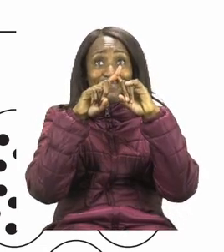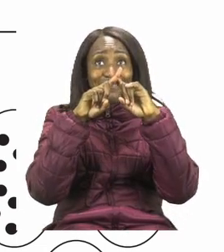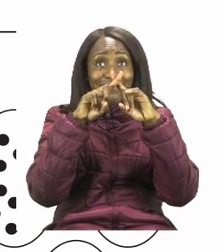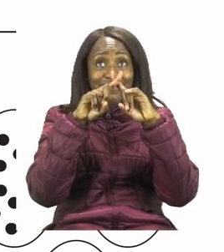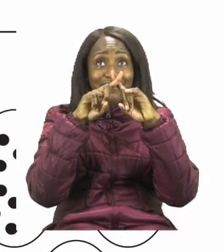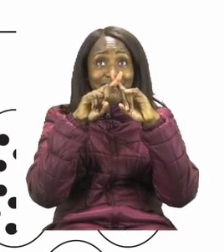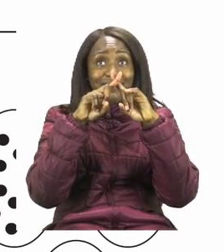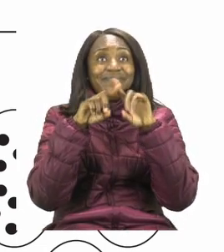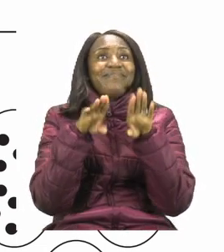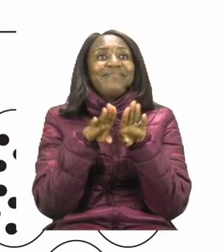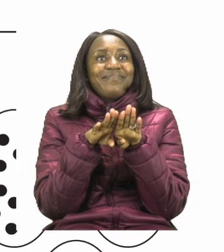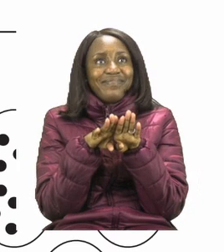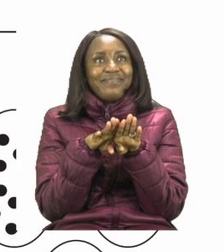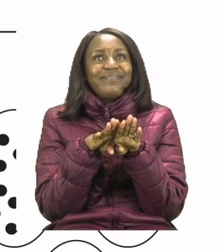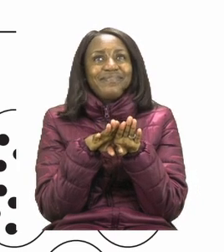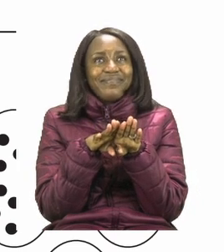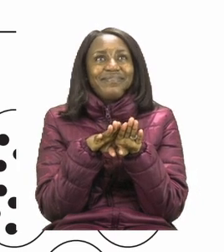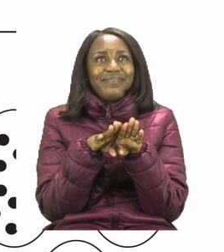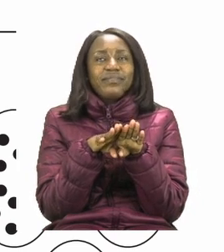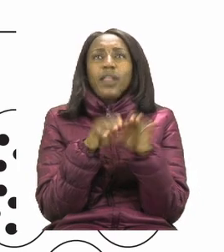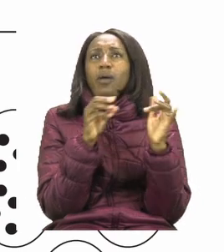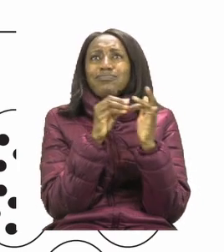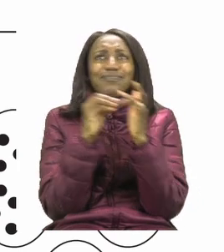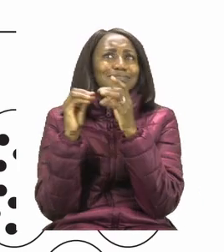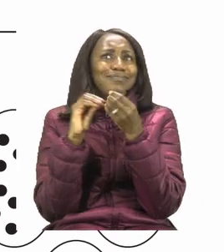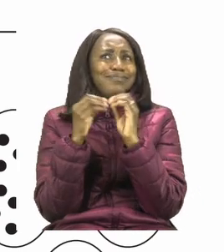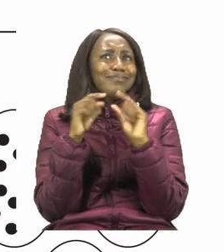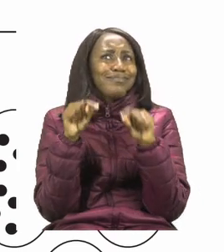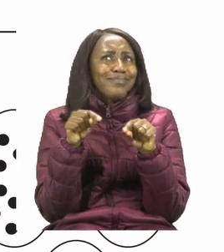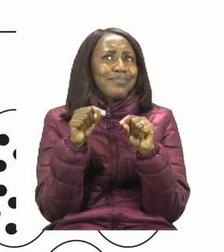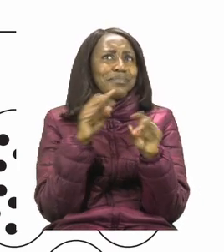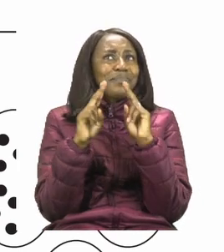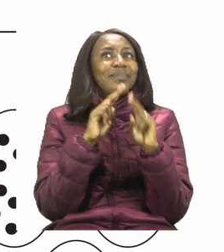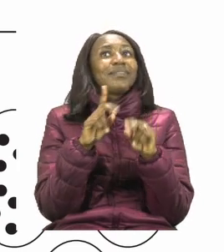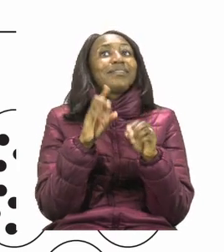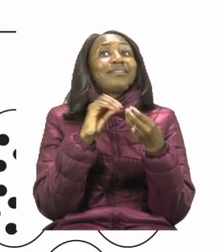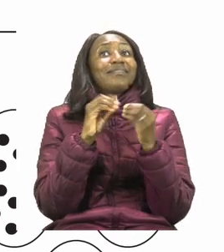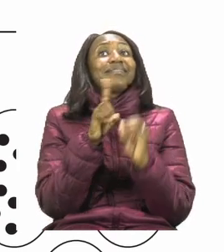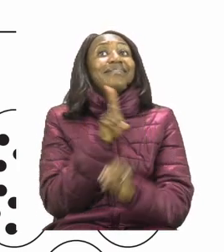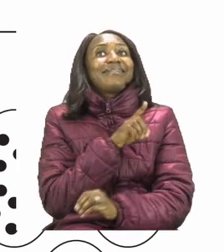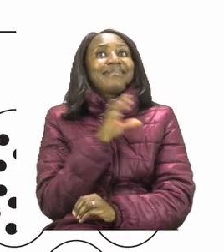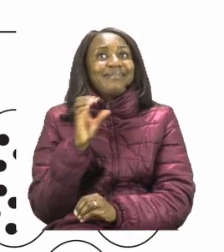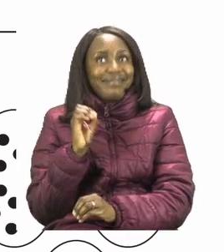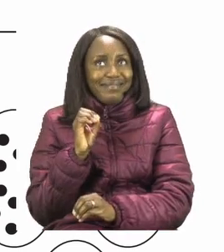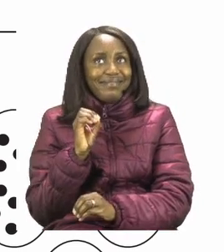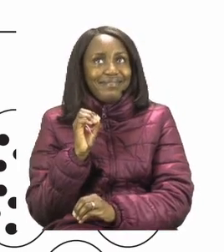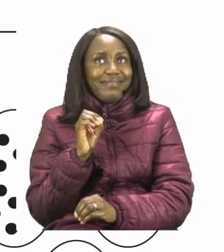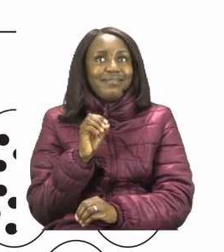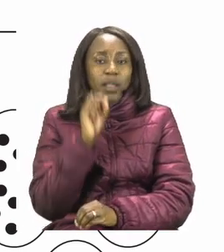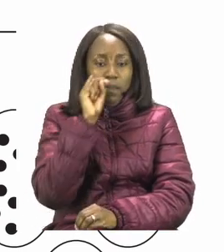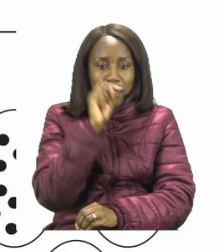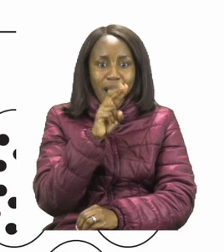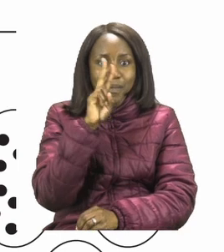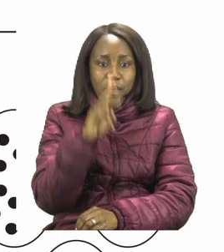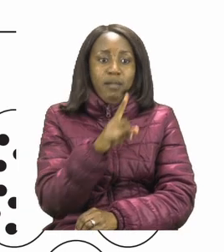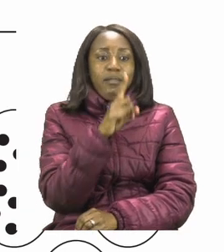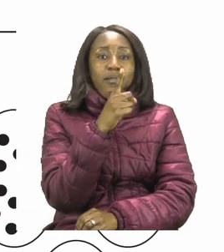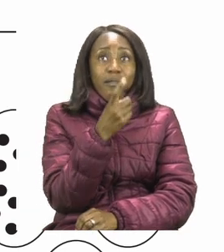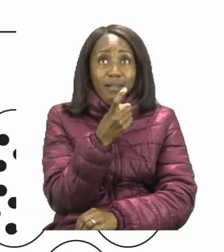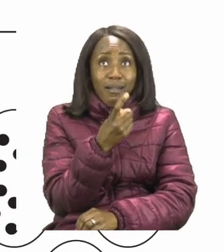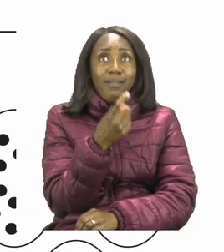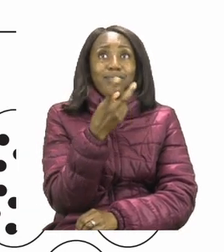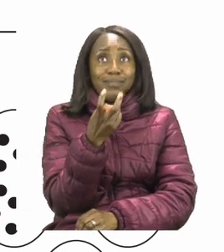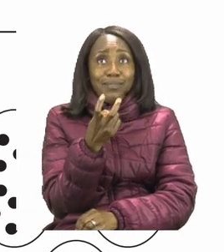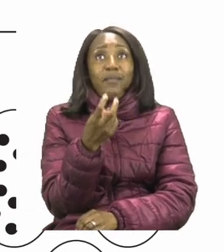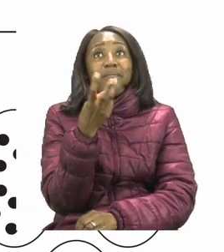multiplication. Now, our special number today is tens. We are going to be counting in tens and